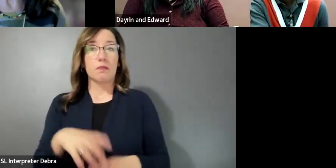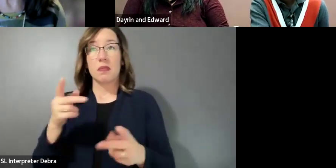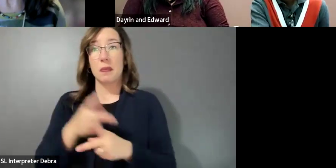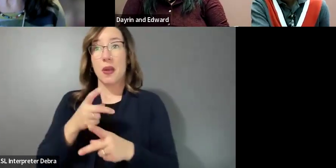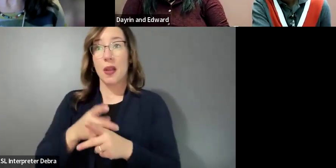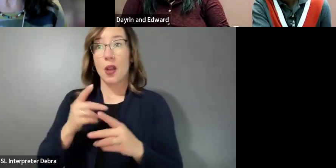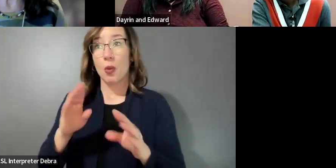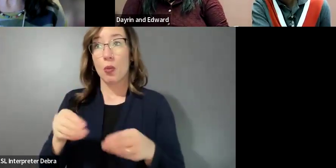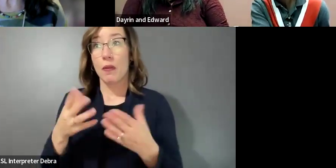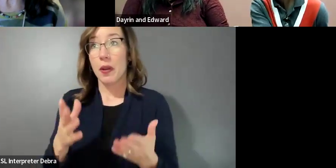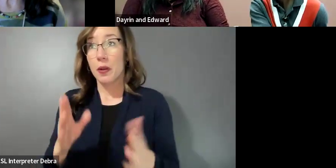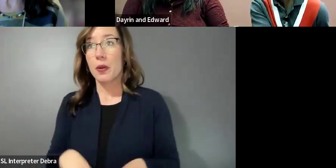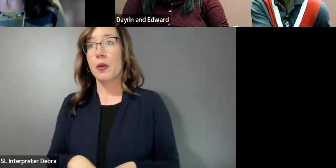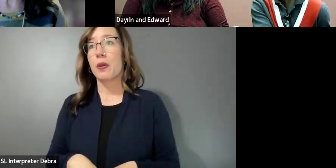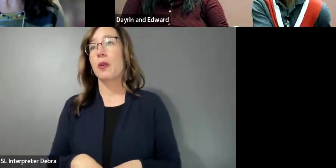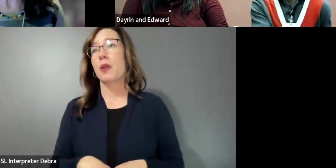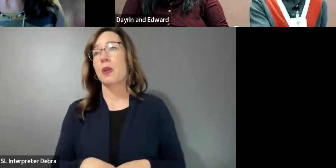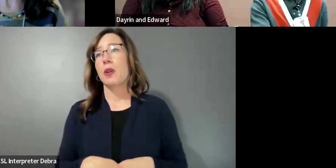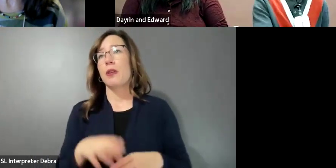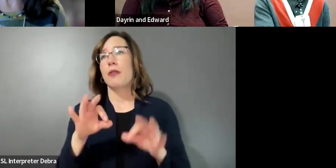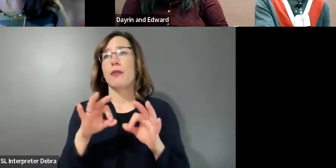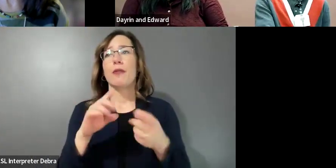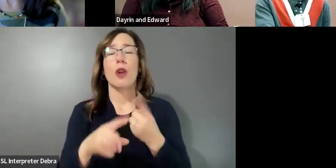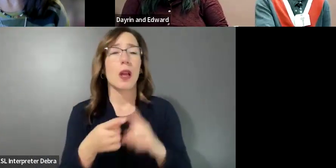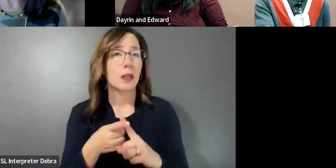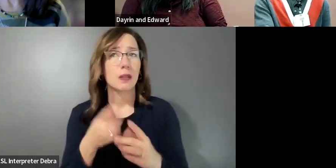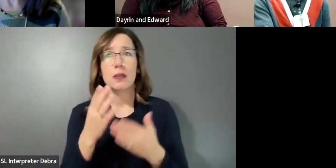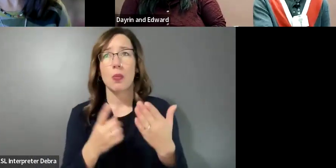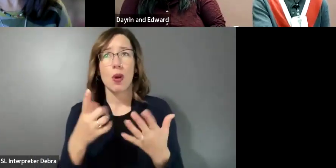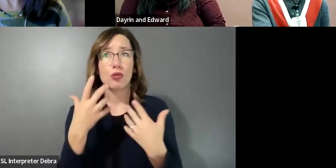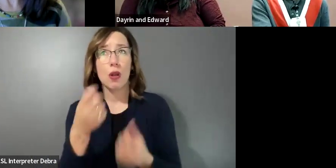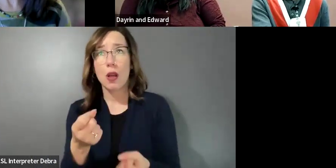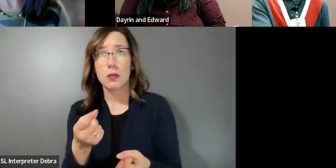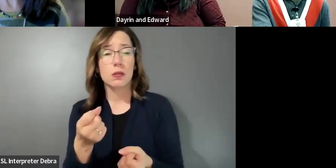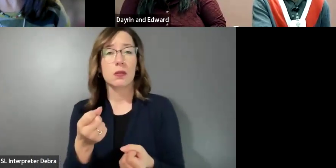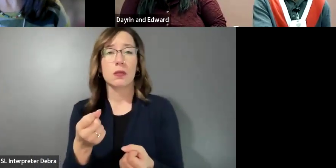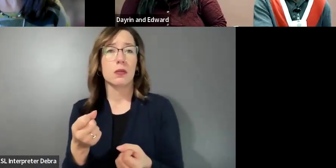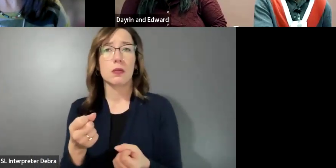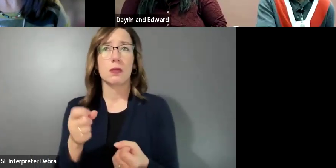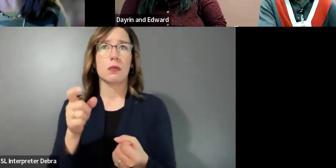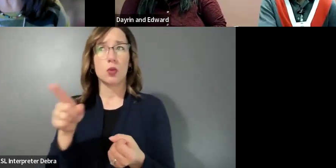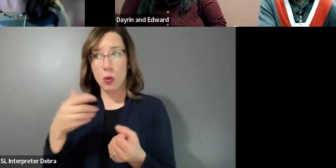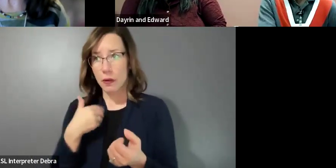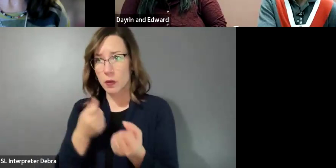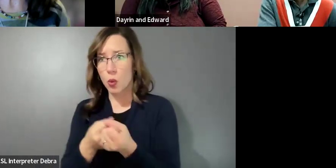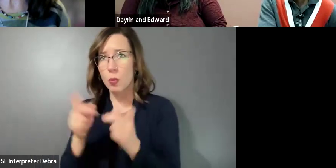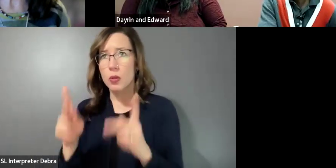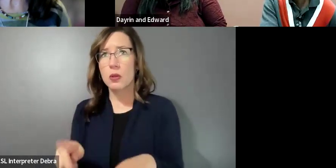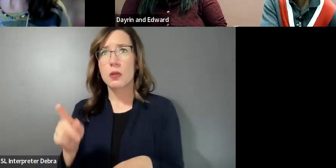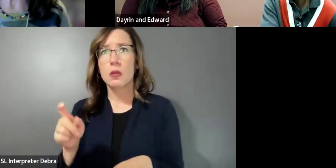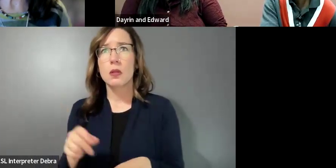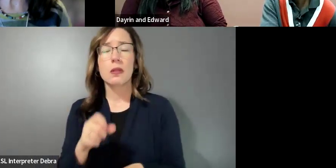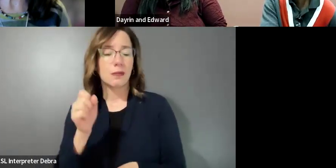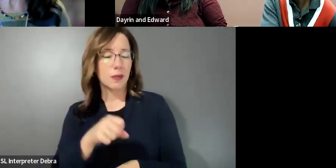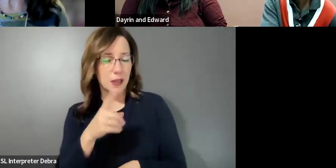caregiver, or a good friend, or someone that you trust. Who just you have a support person? Yes,